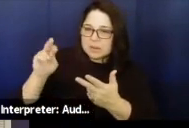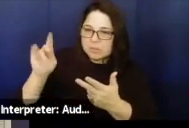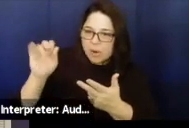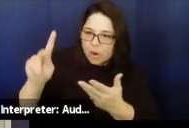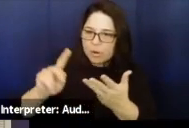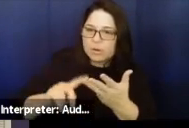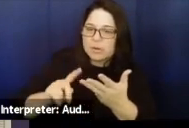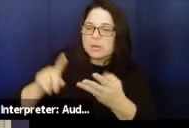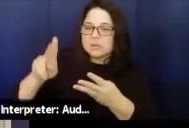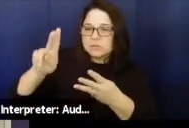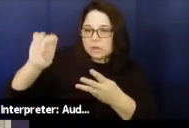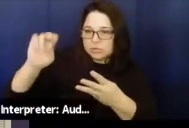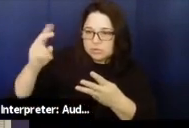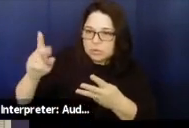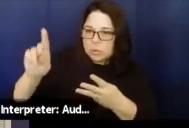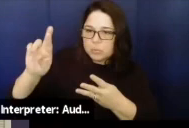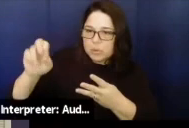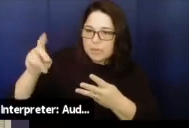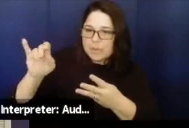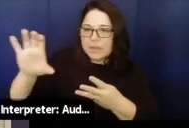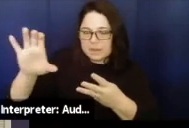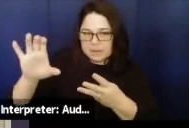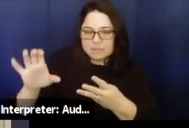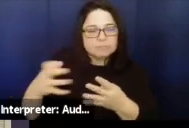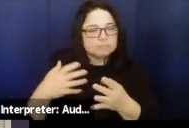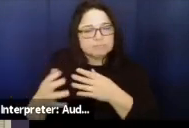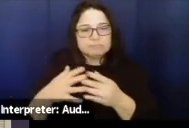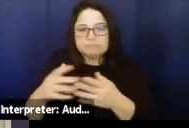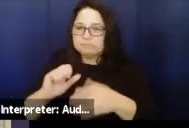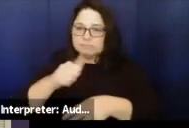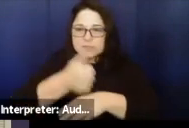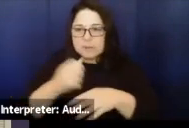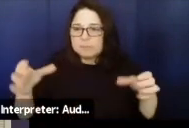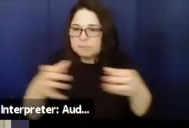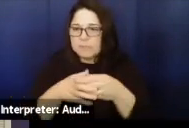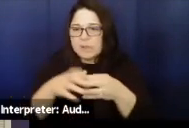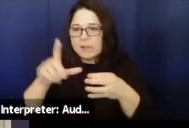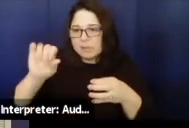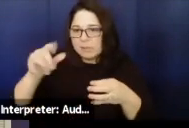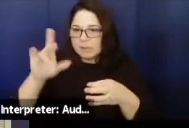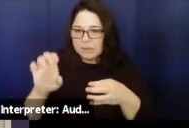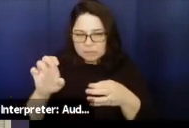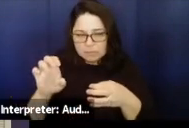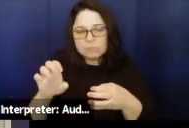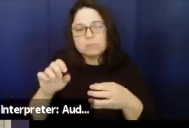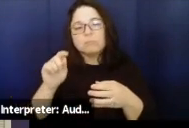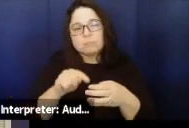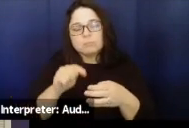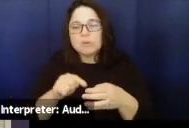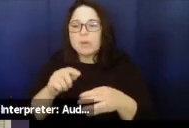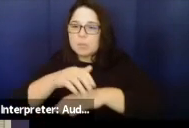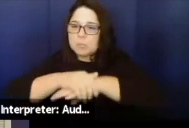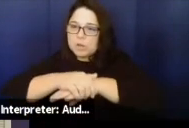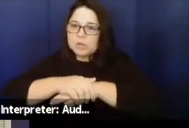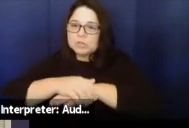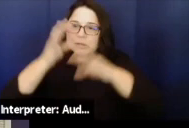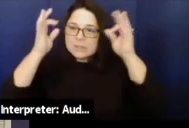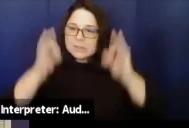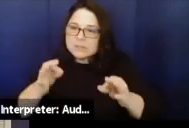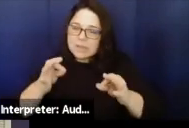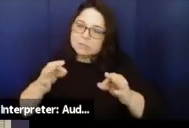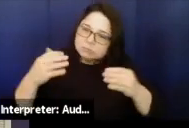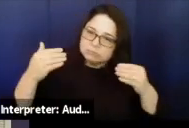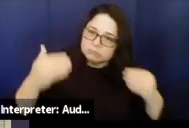Nevertheless, in spite of the creation of the League, or as some might argue, because of it, the British declared war on the Dutch